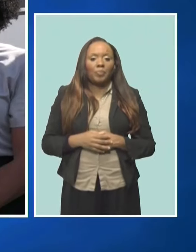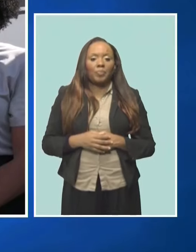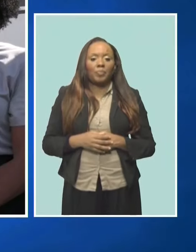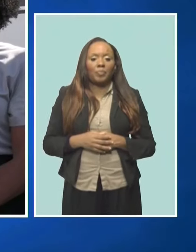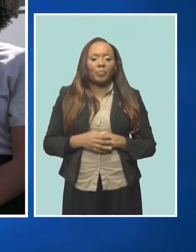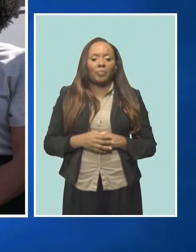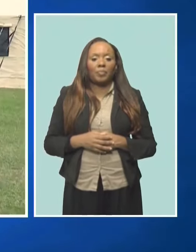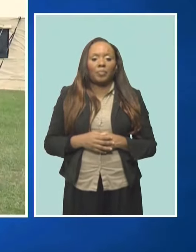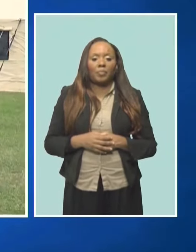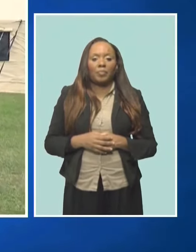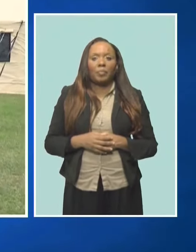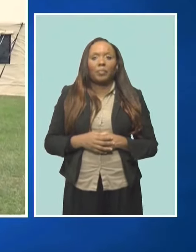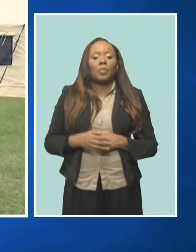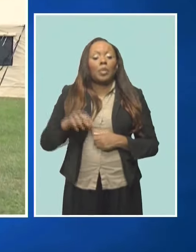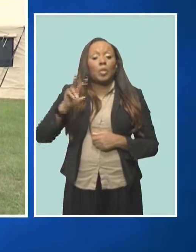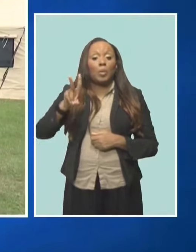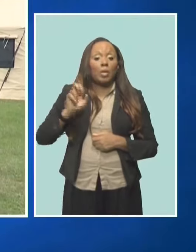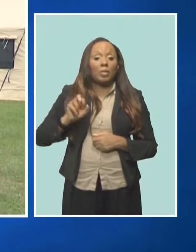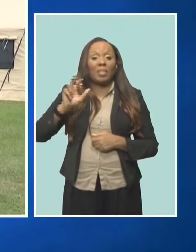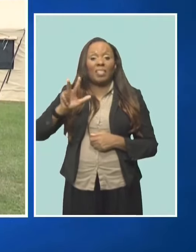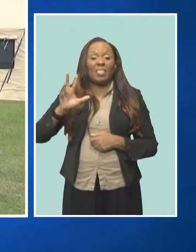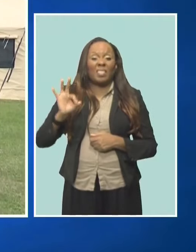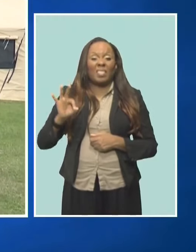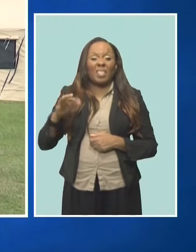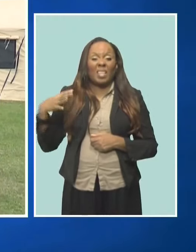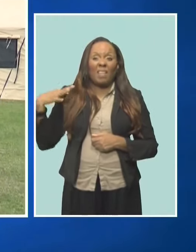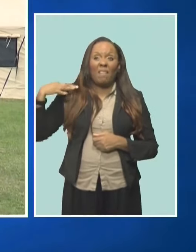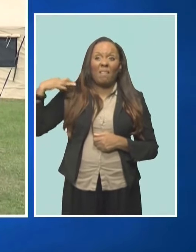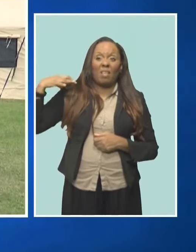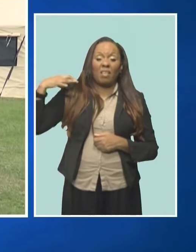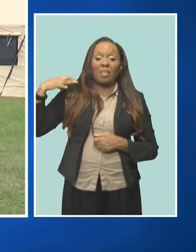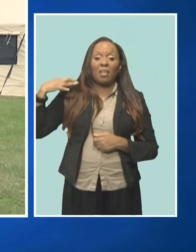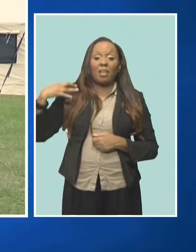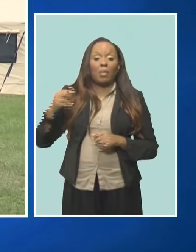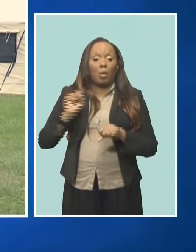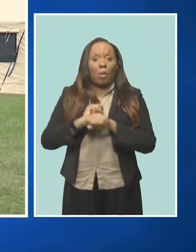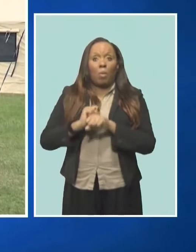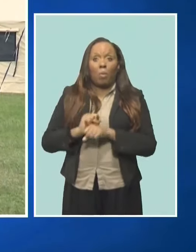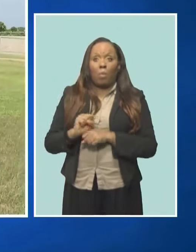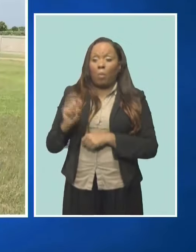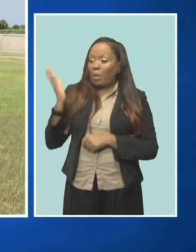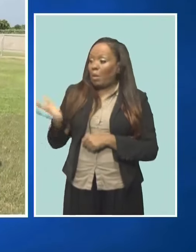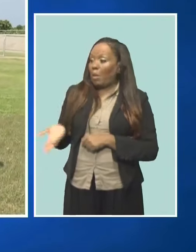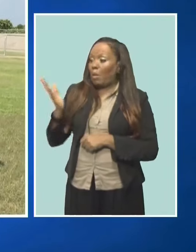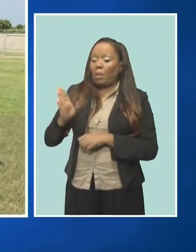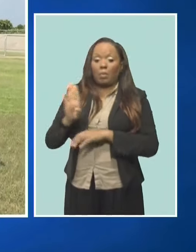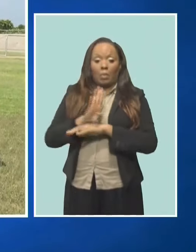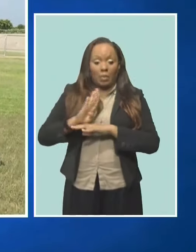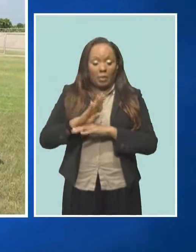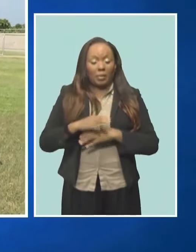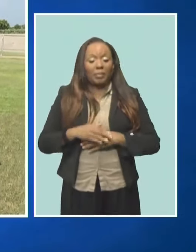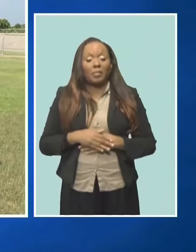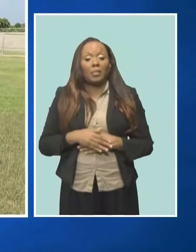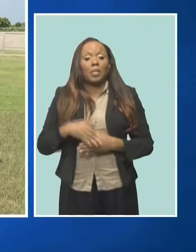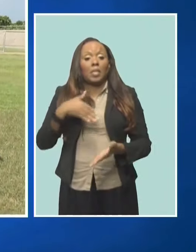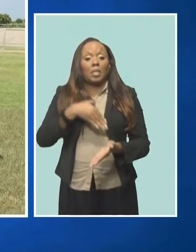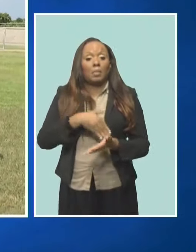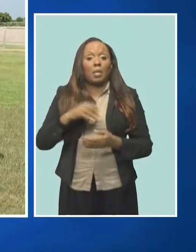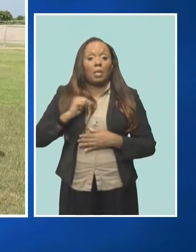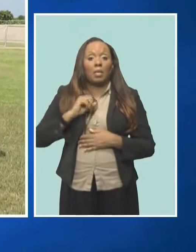currently 239 volunteers attached to the facility in Barbados, and the medical staff operating in the